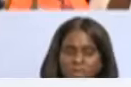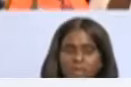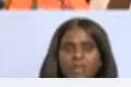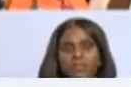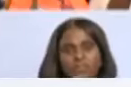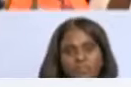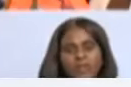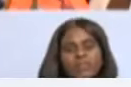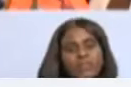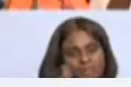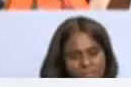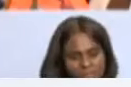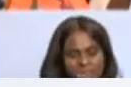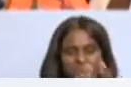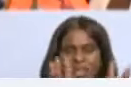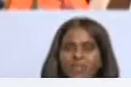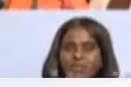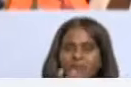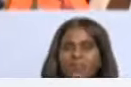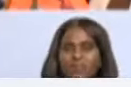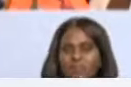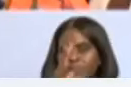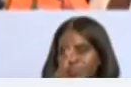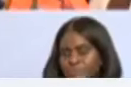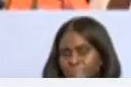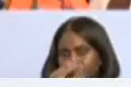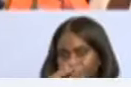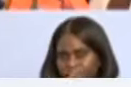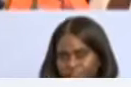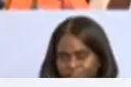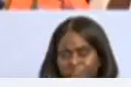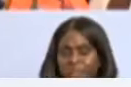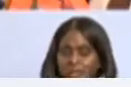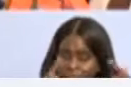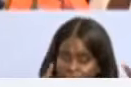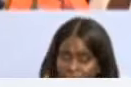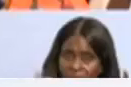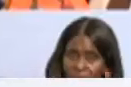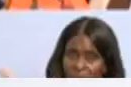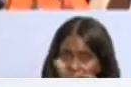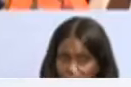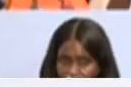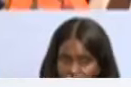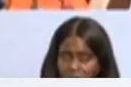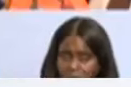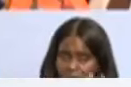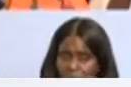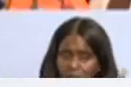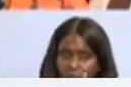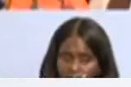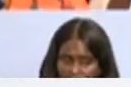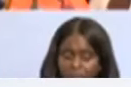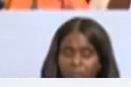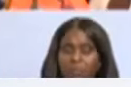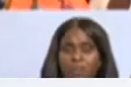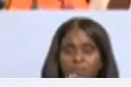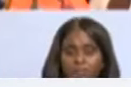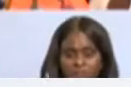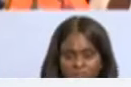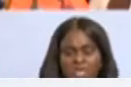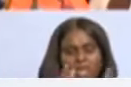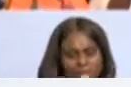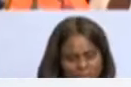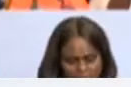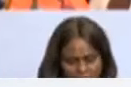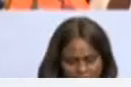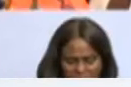repeat, this is important. Madam Speaker, the milestones attained under the debt restructuring have given us fiscal